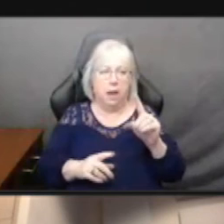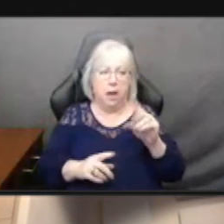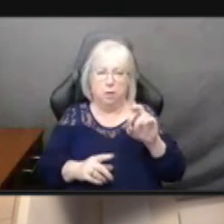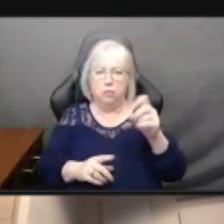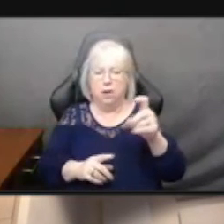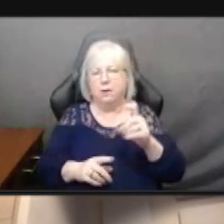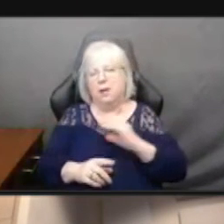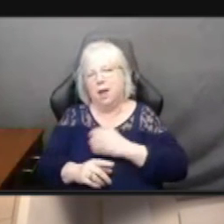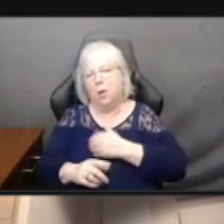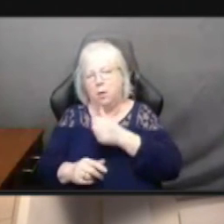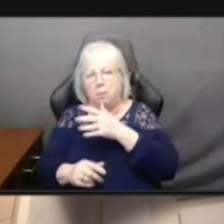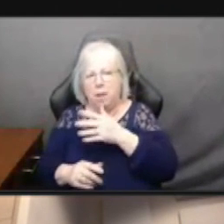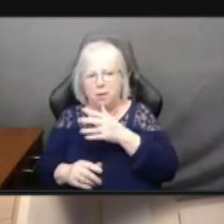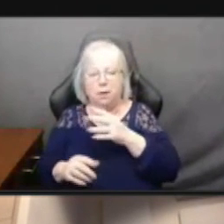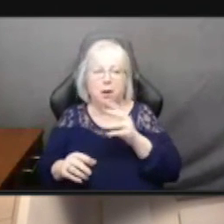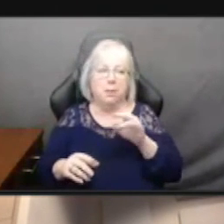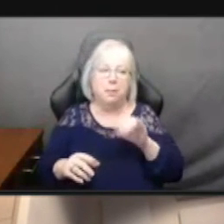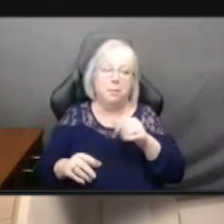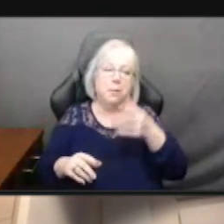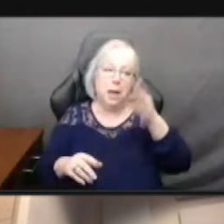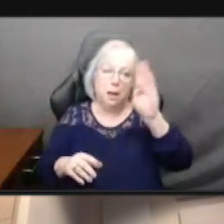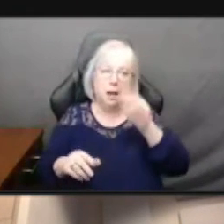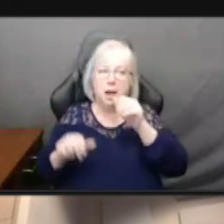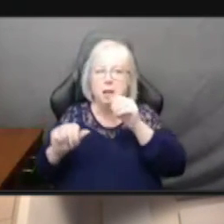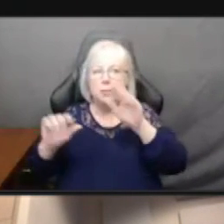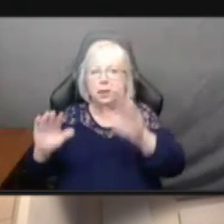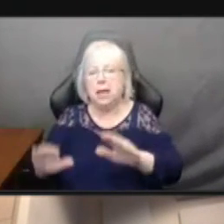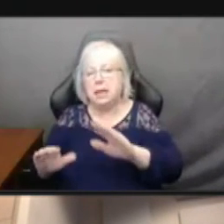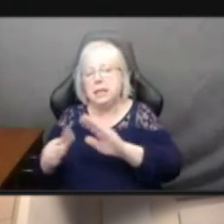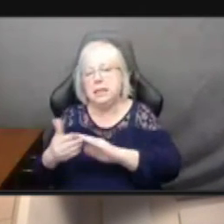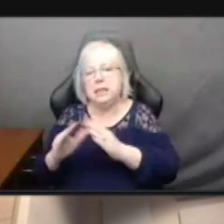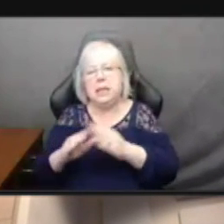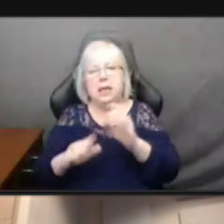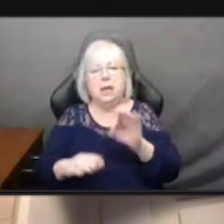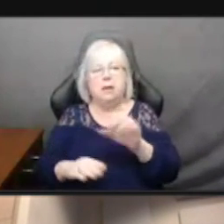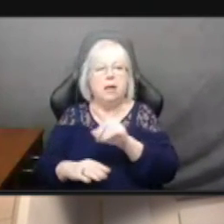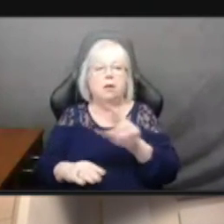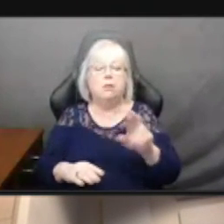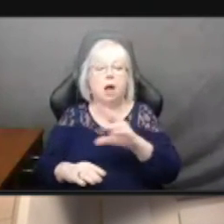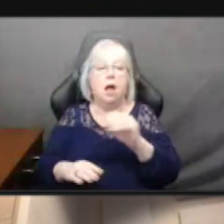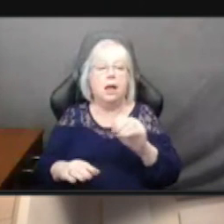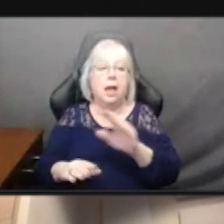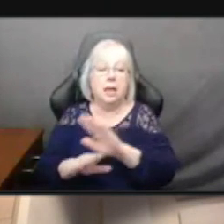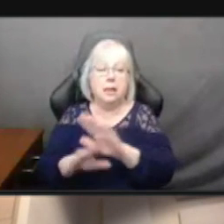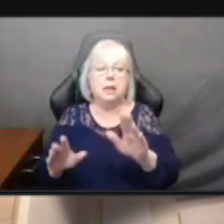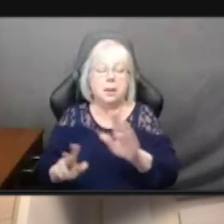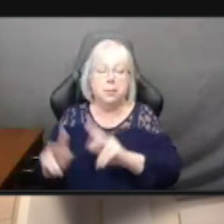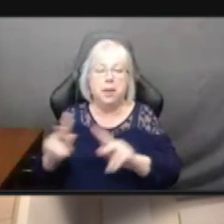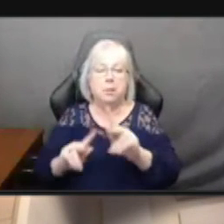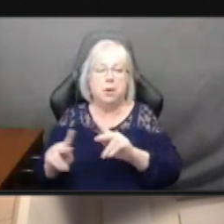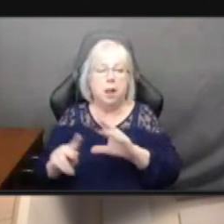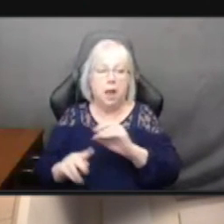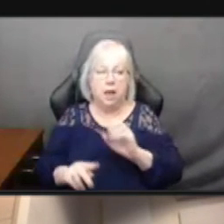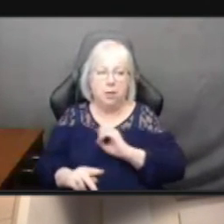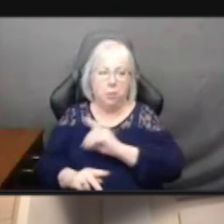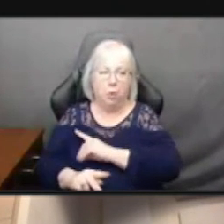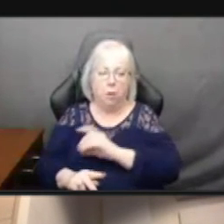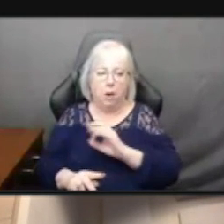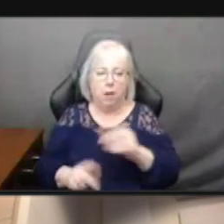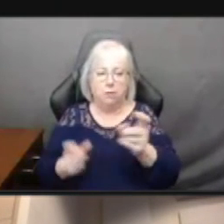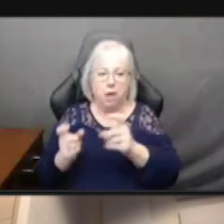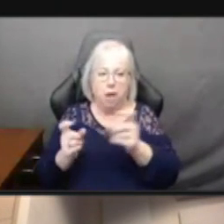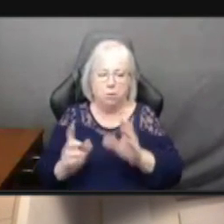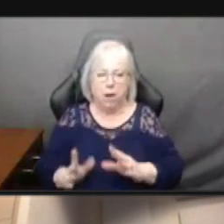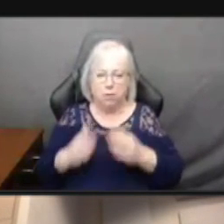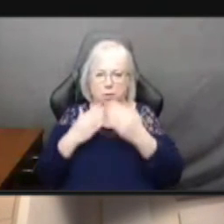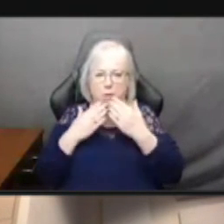May God bless the City of Little Rock and its people and the Board of Directors. Thank